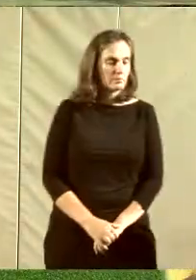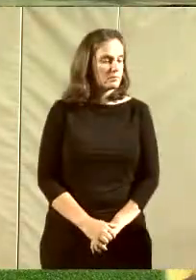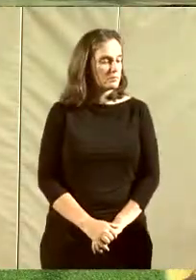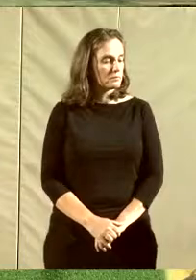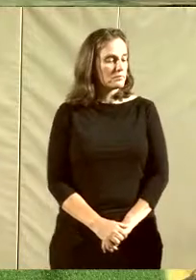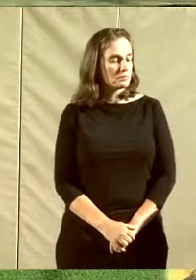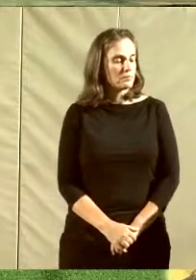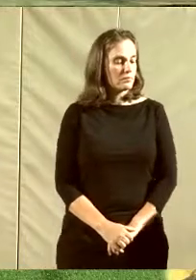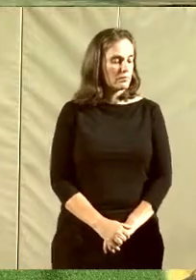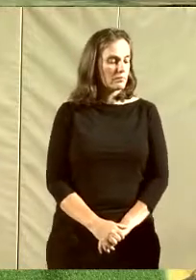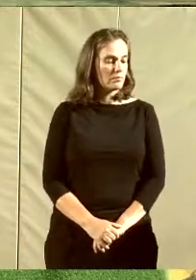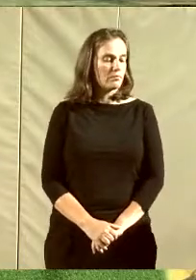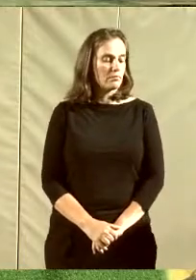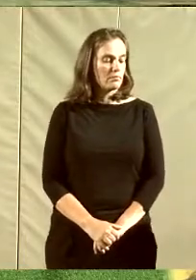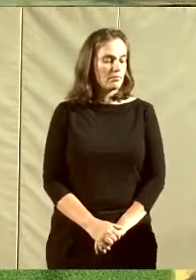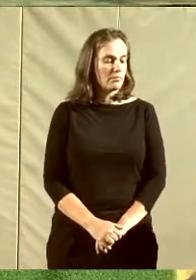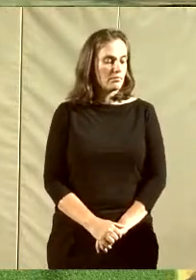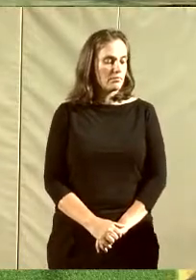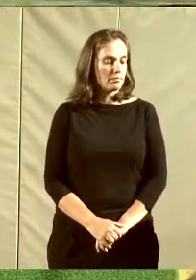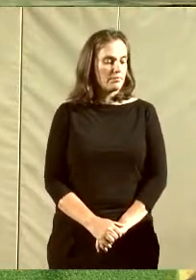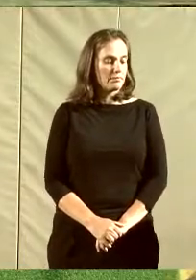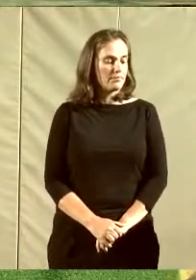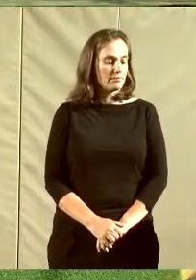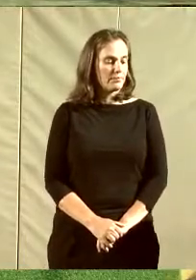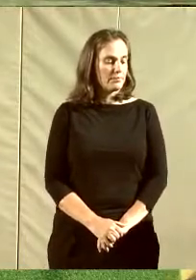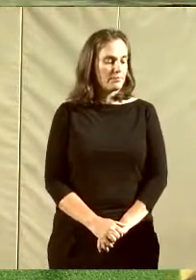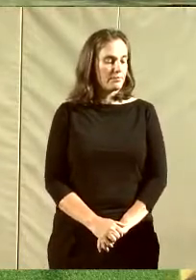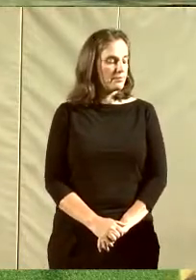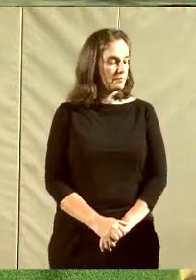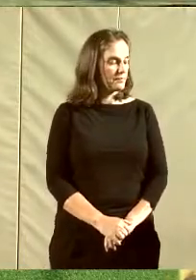Cesar Israel Gonzalez.